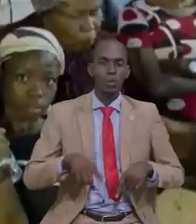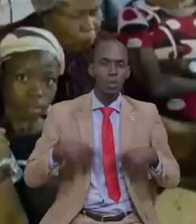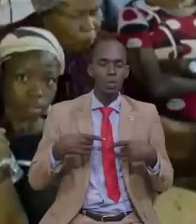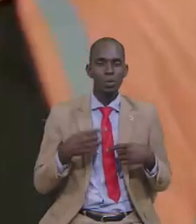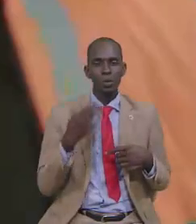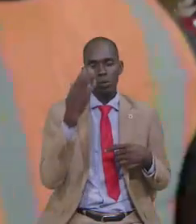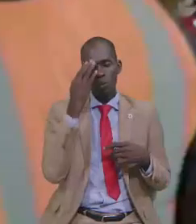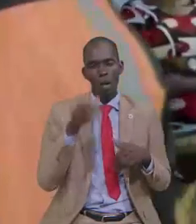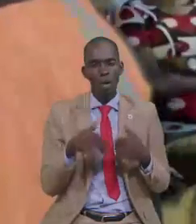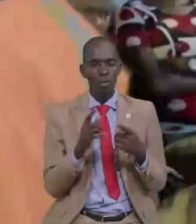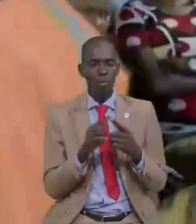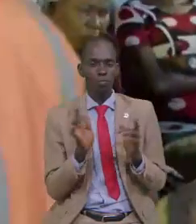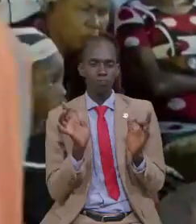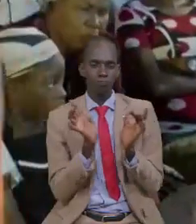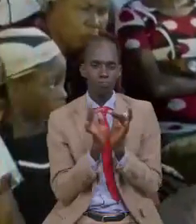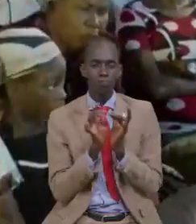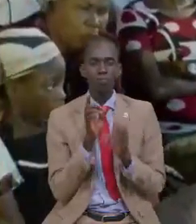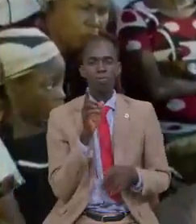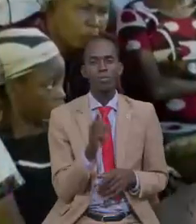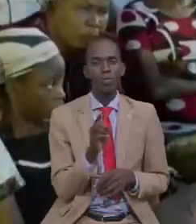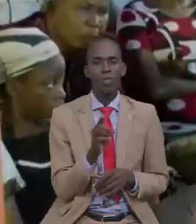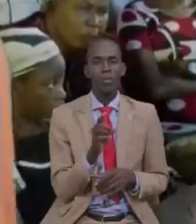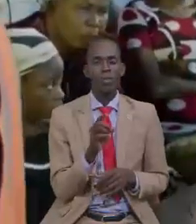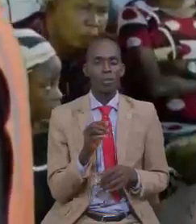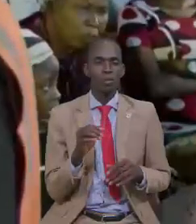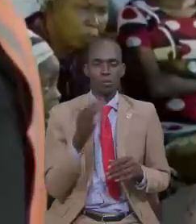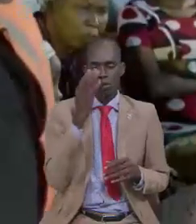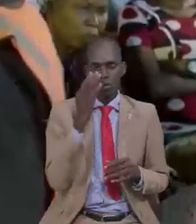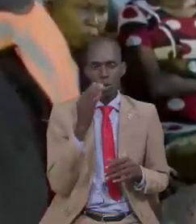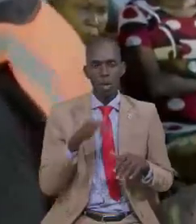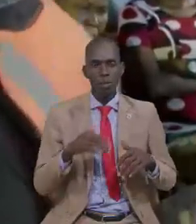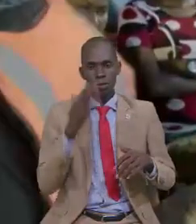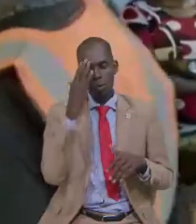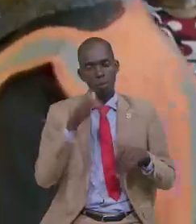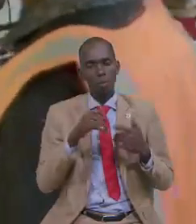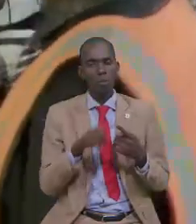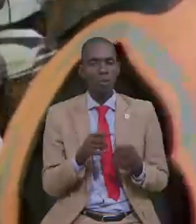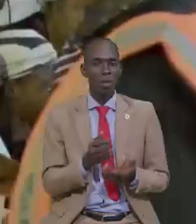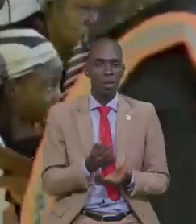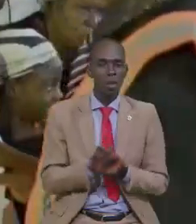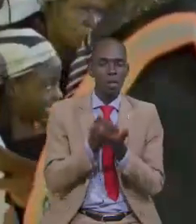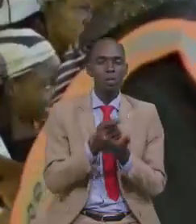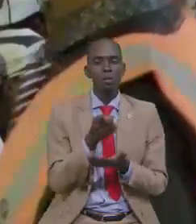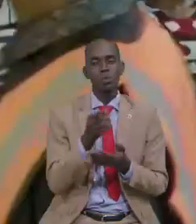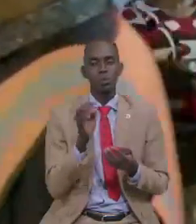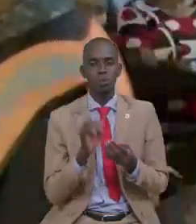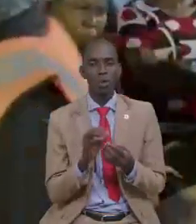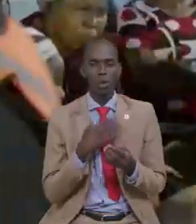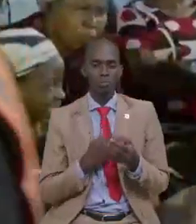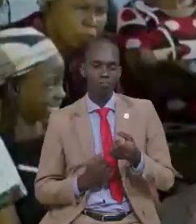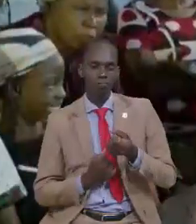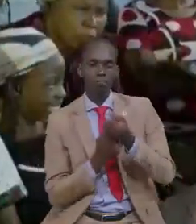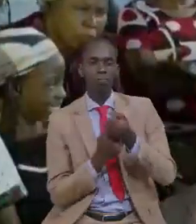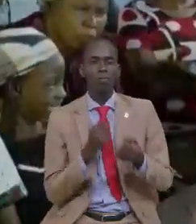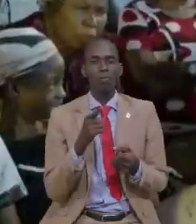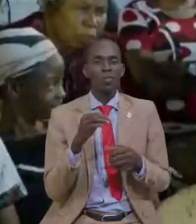you so that we can offer you some help and assist you in